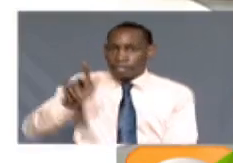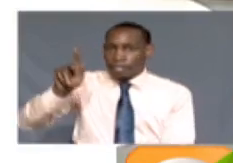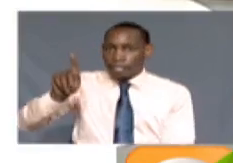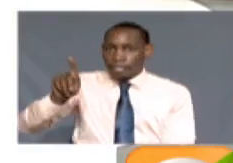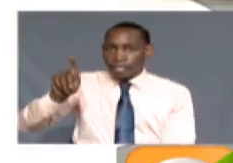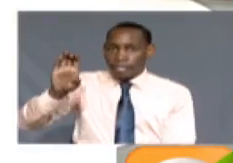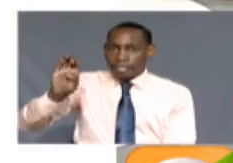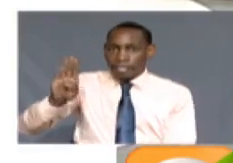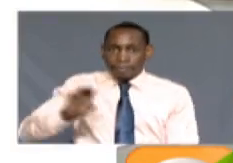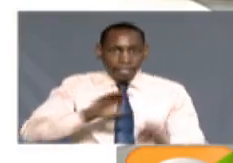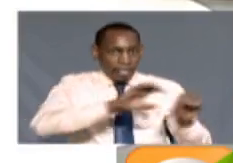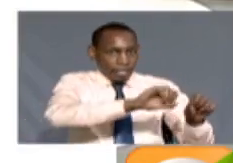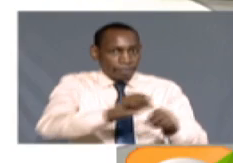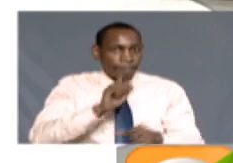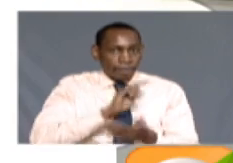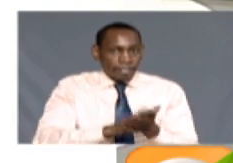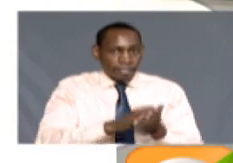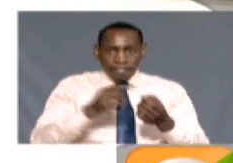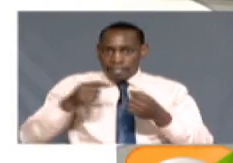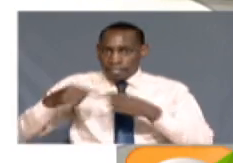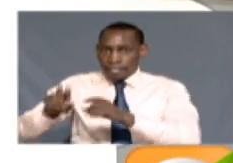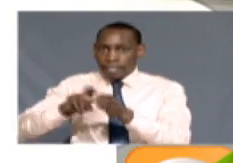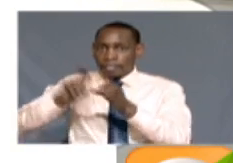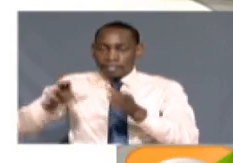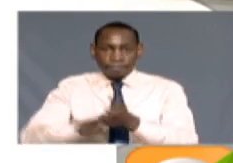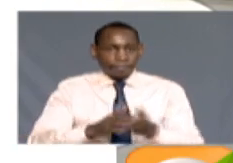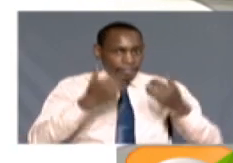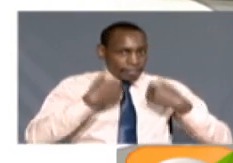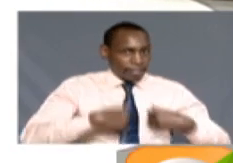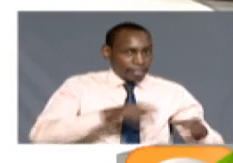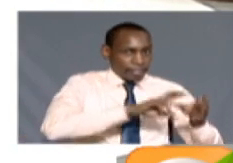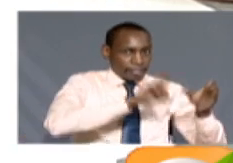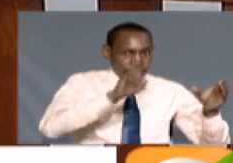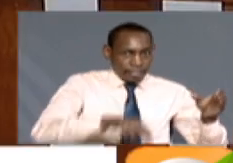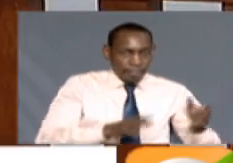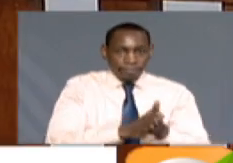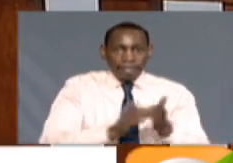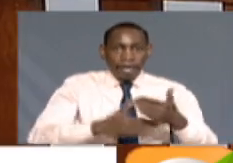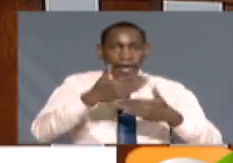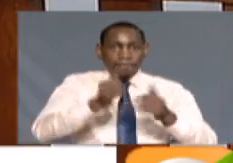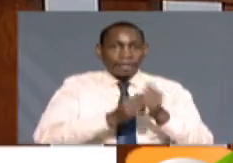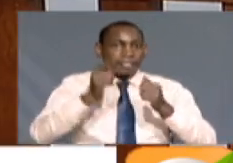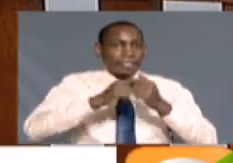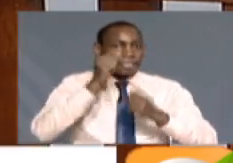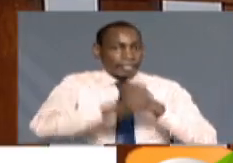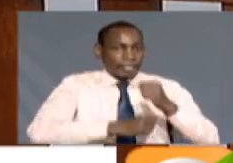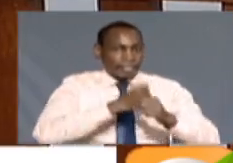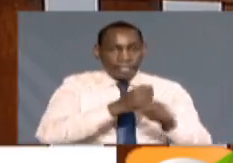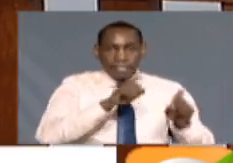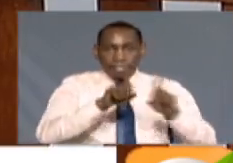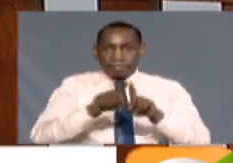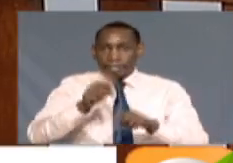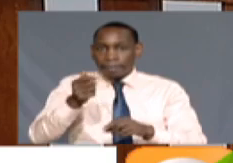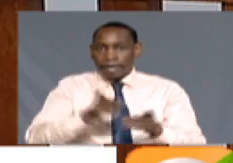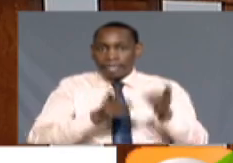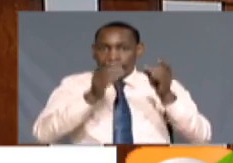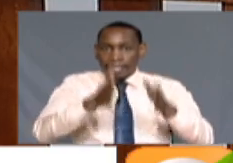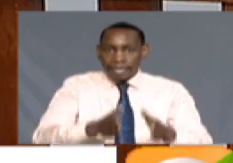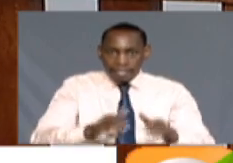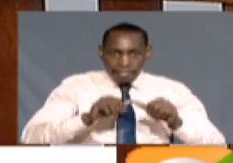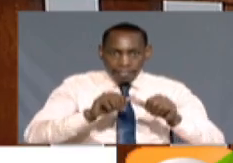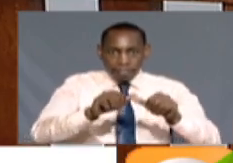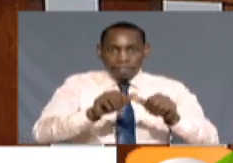over? Absolutely. So you stepped aside? I stepped aside. After 16 years, and even those directors who are there